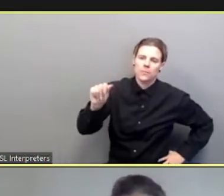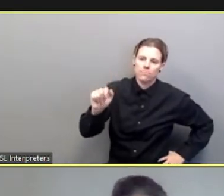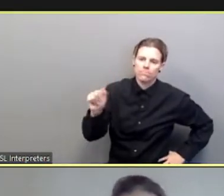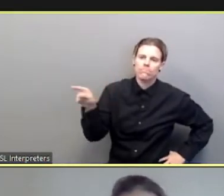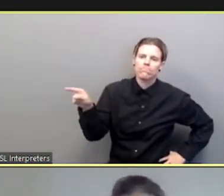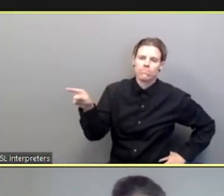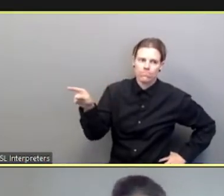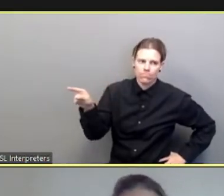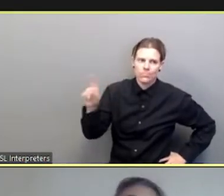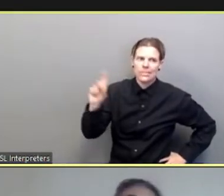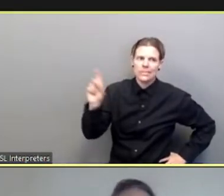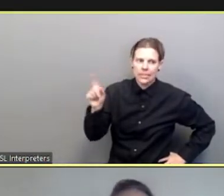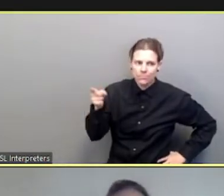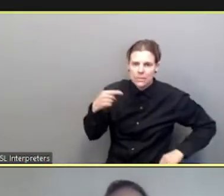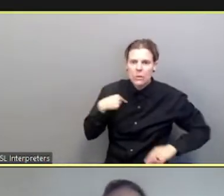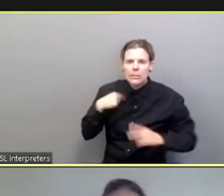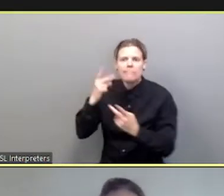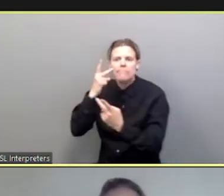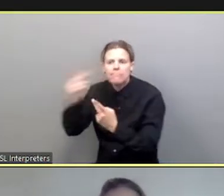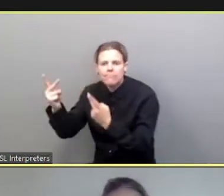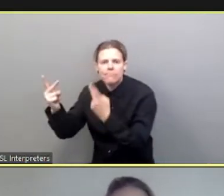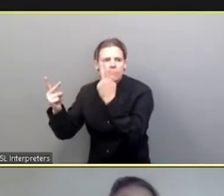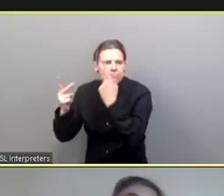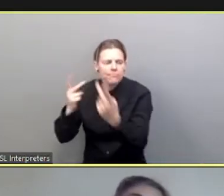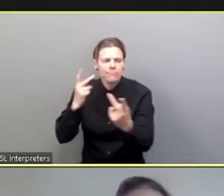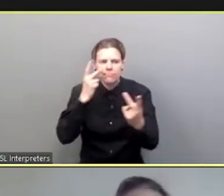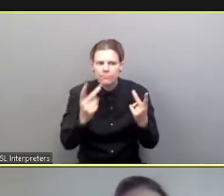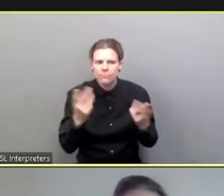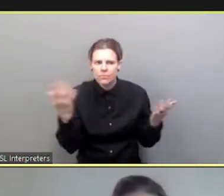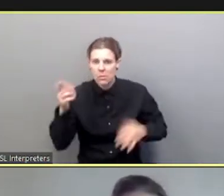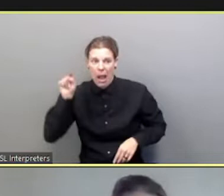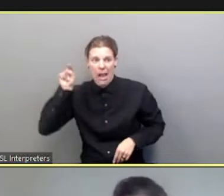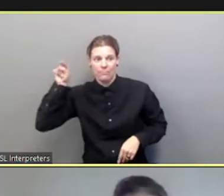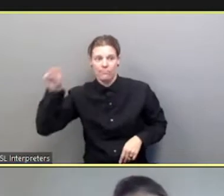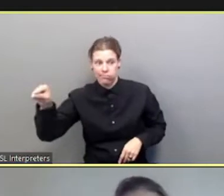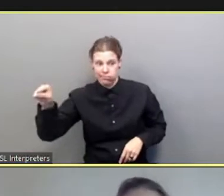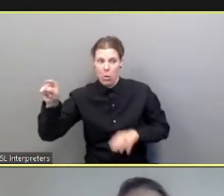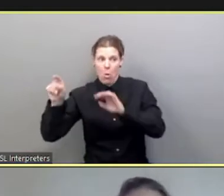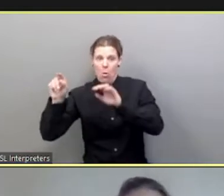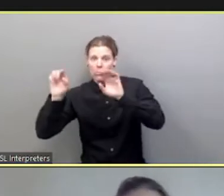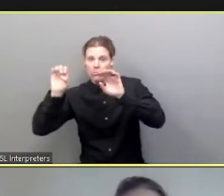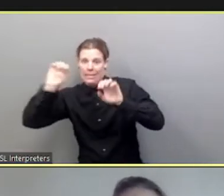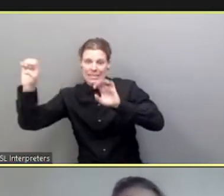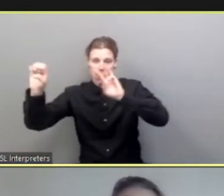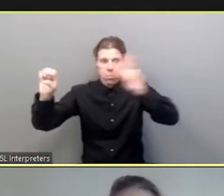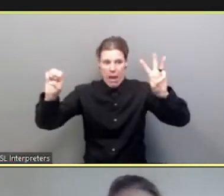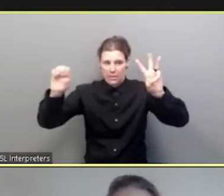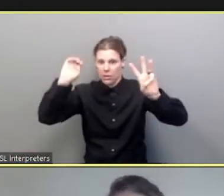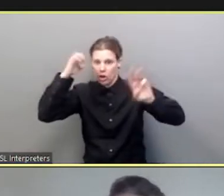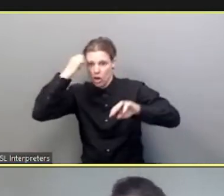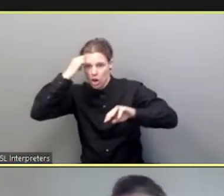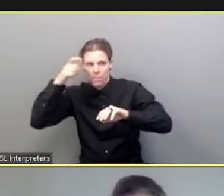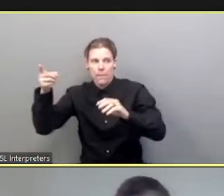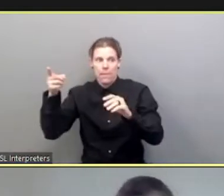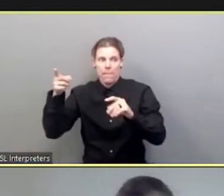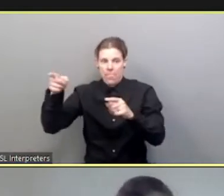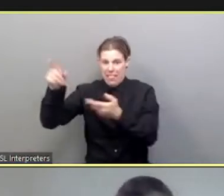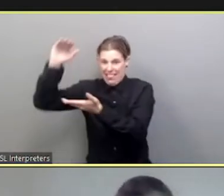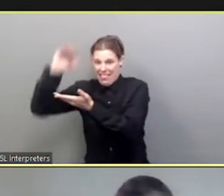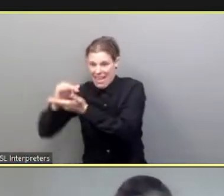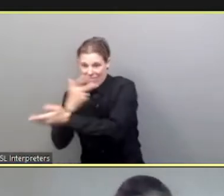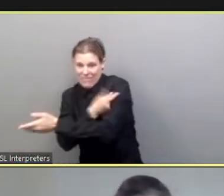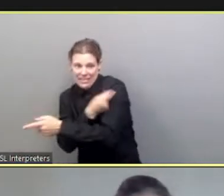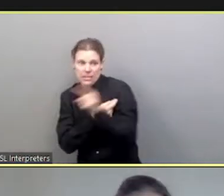and lower deaths when you compare to countries that are seeing surges that have much lower